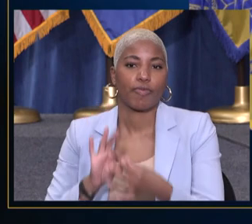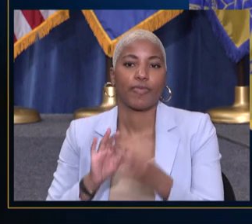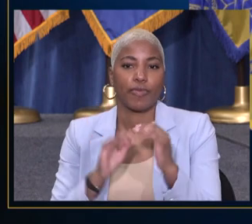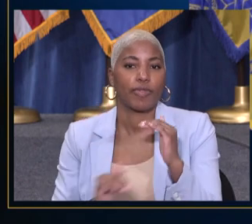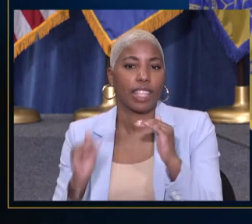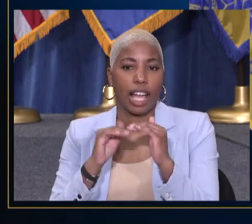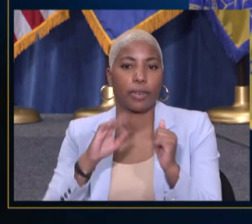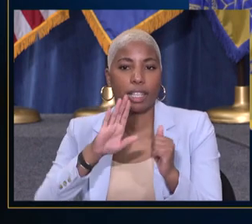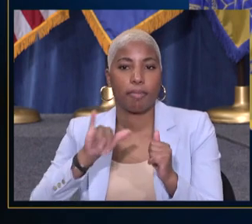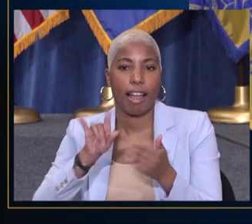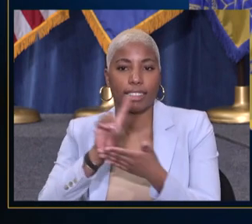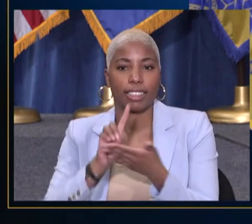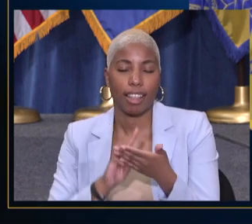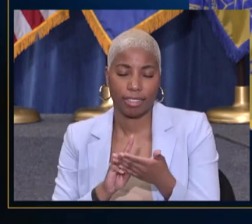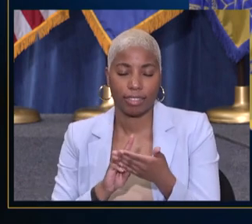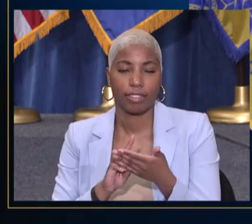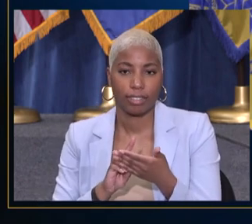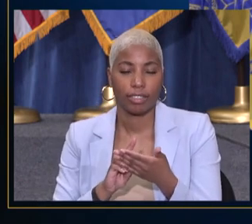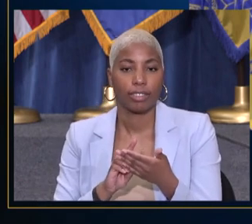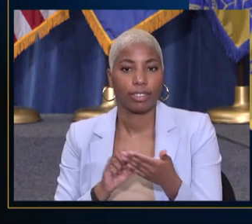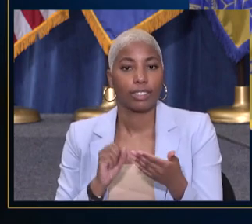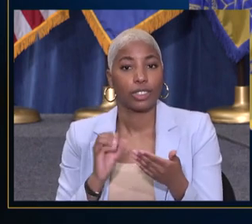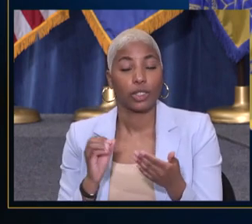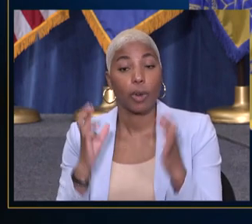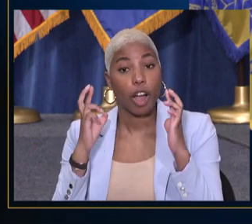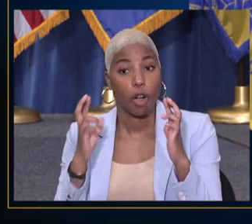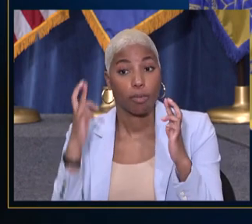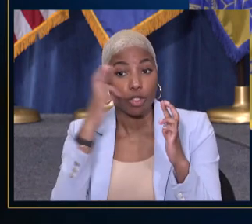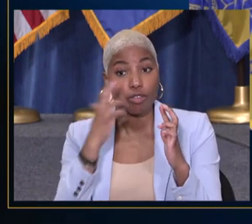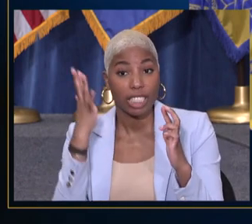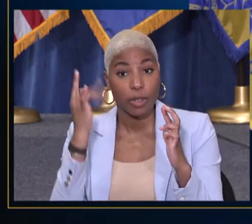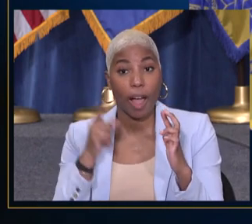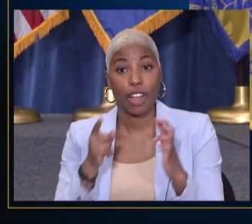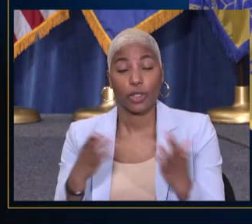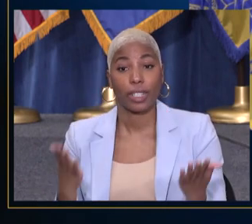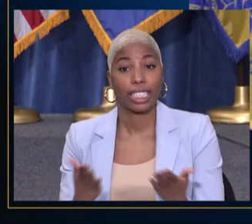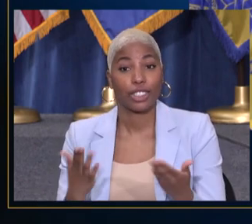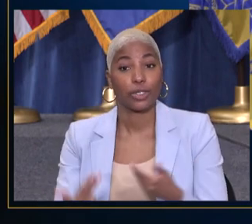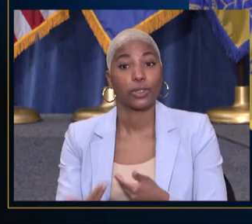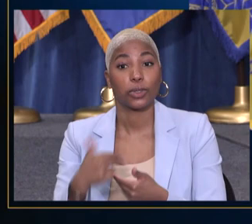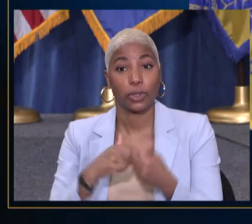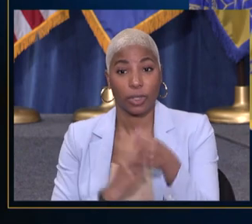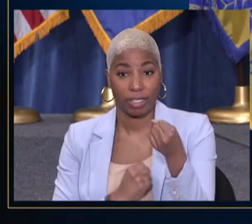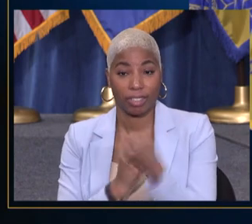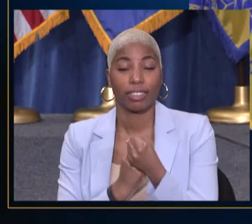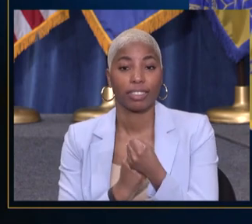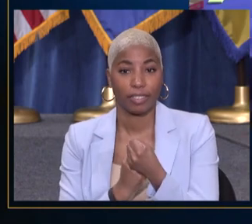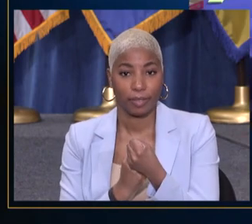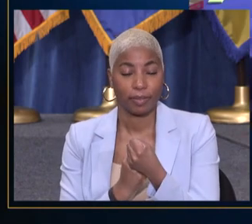design. And so I hope that is why you are here, is to join us in this effort.